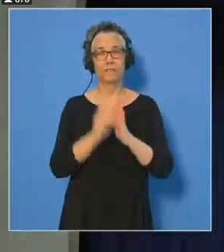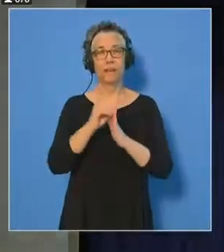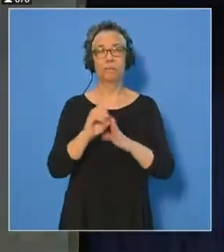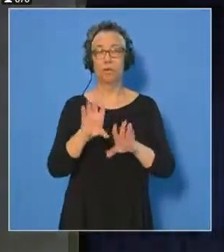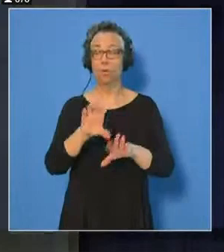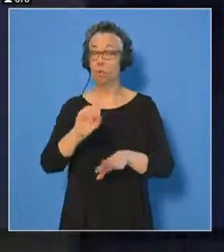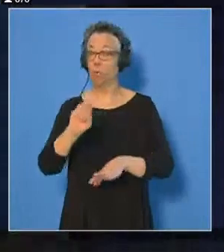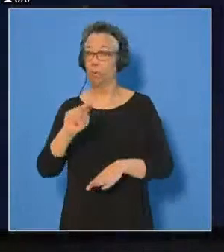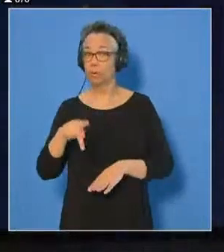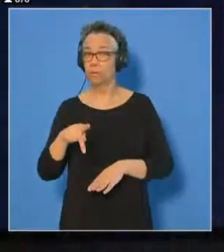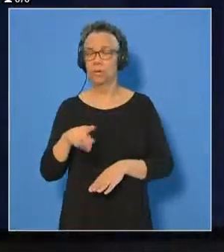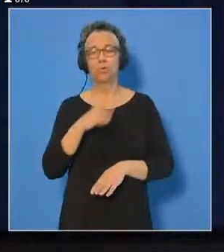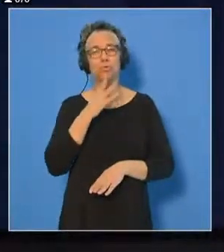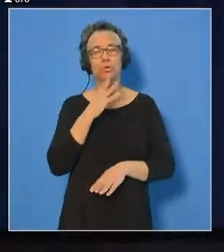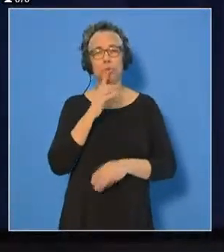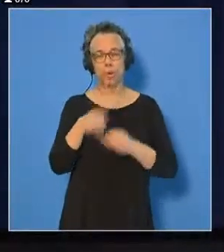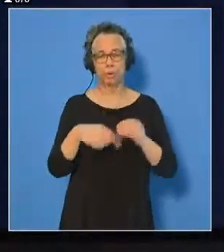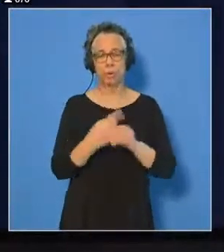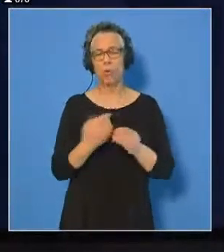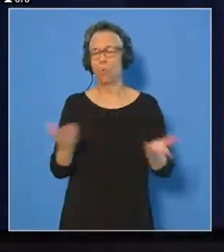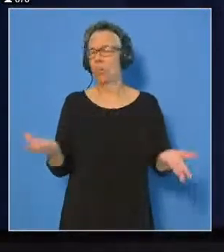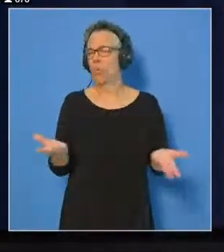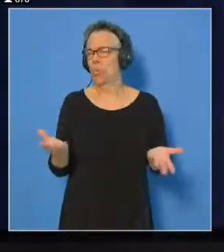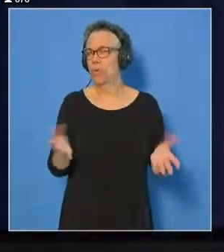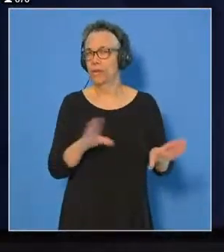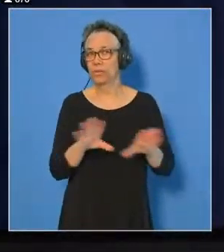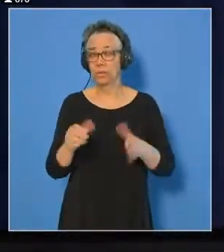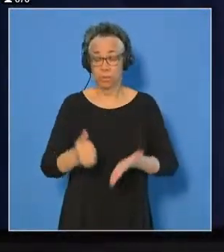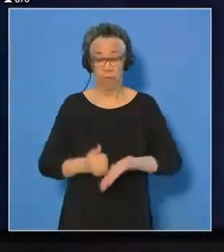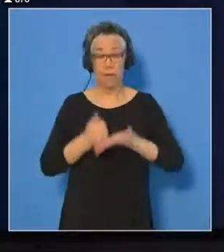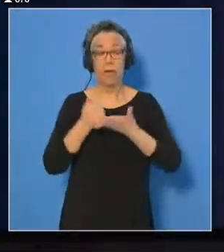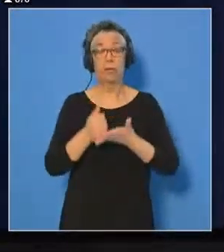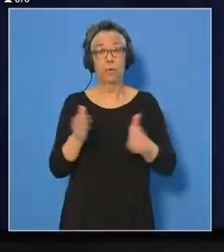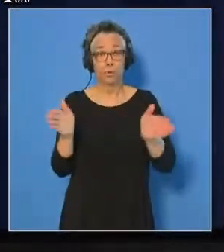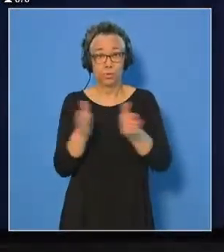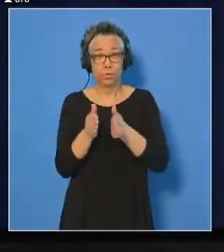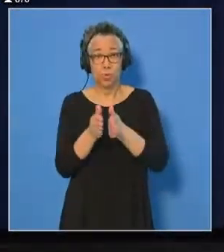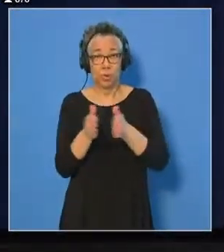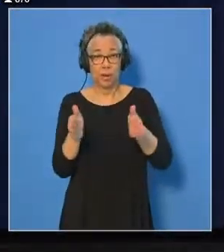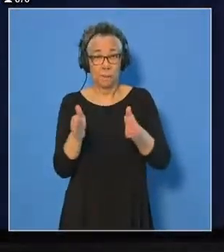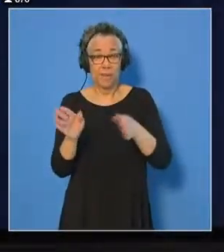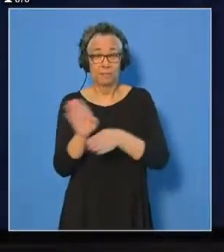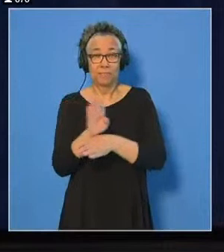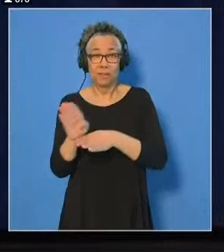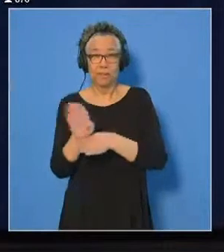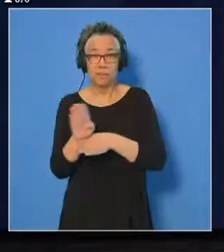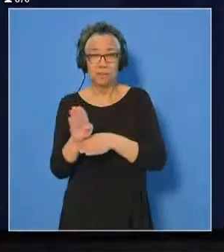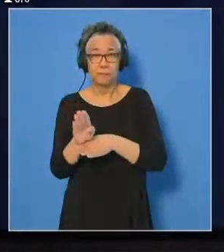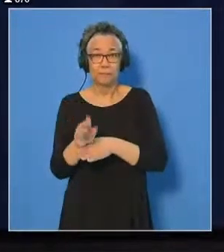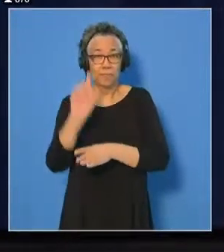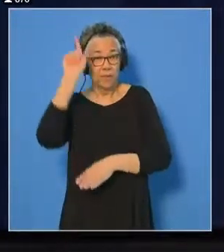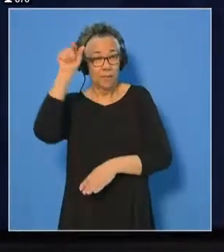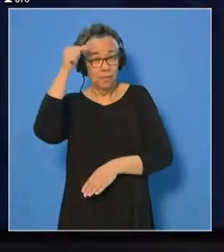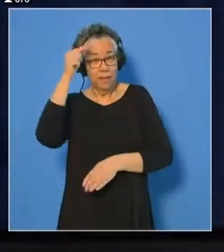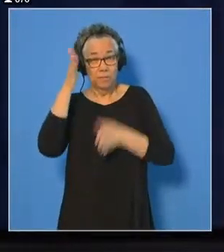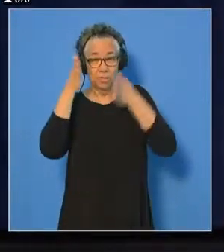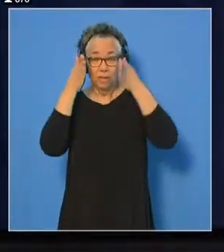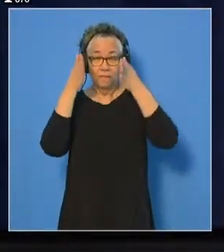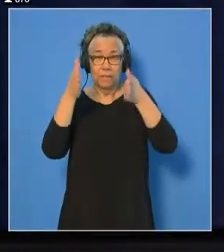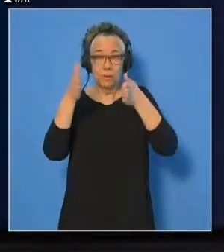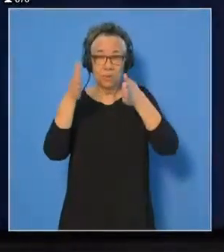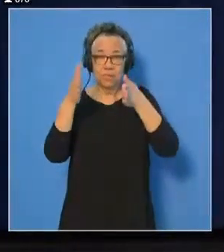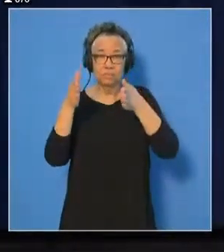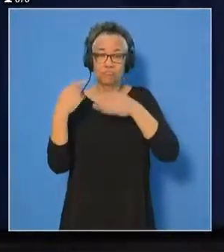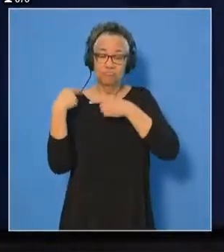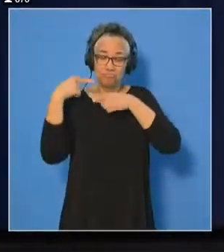is doing to help small and medium-sized business. The government's primary focus during COVID-19 is